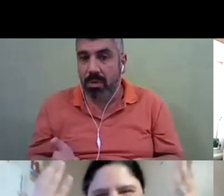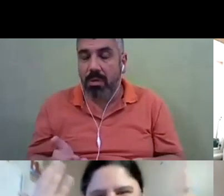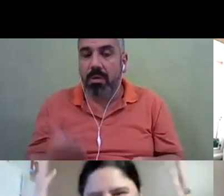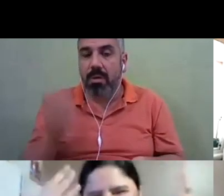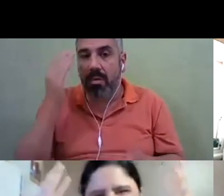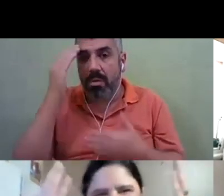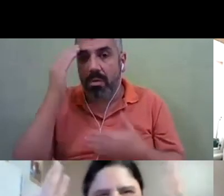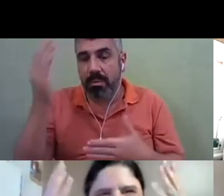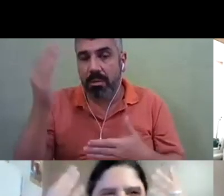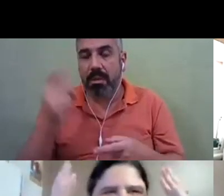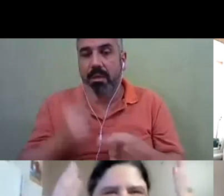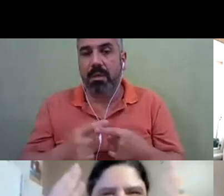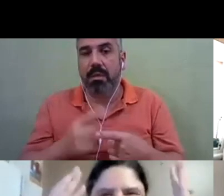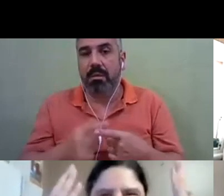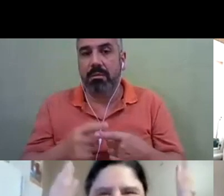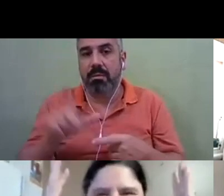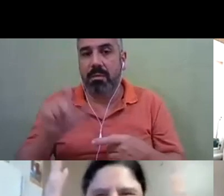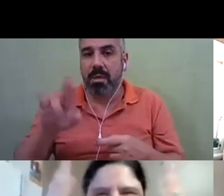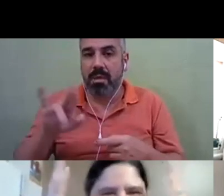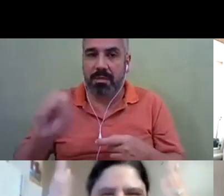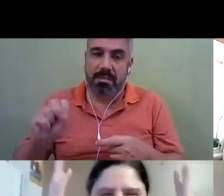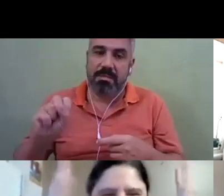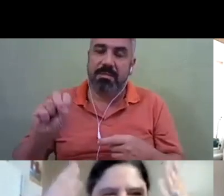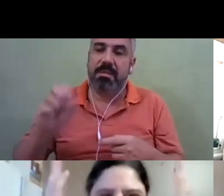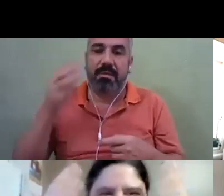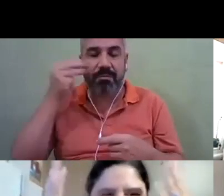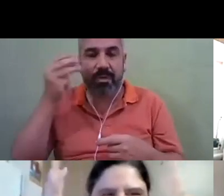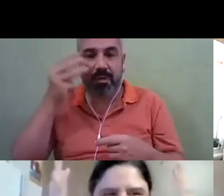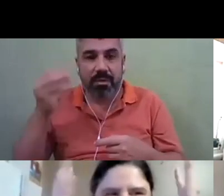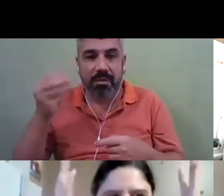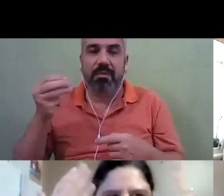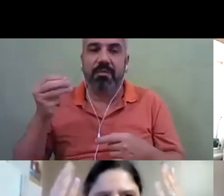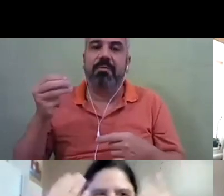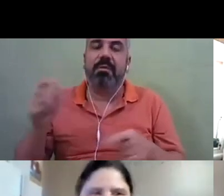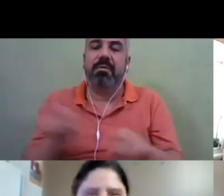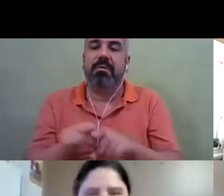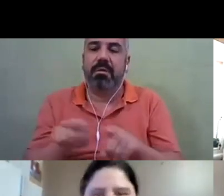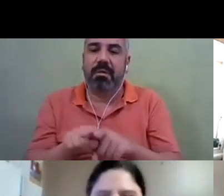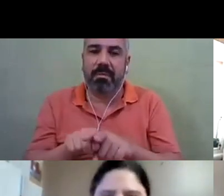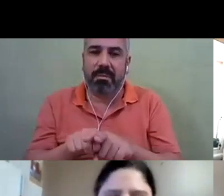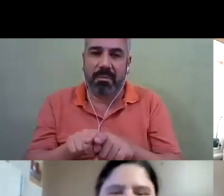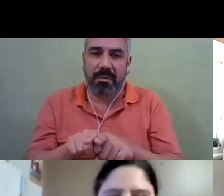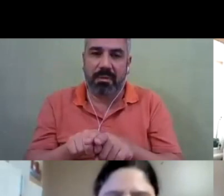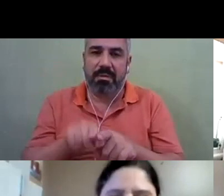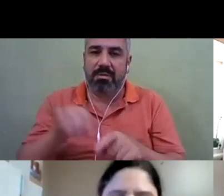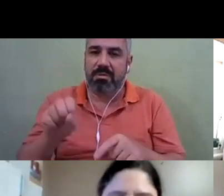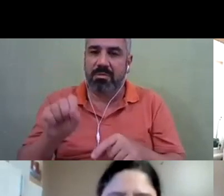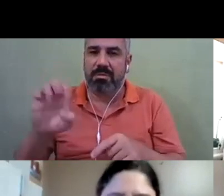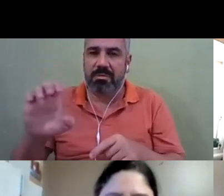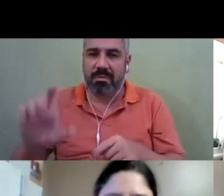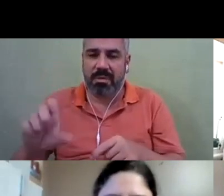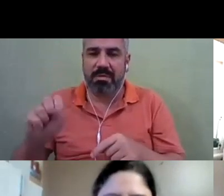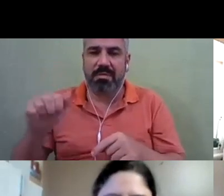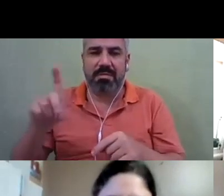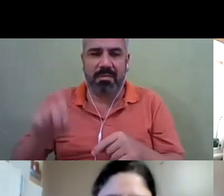coming. Thank you, Larissa. Thank you, Vivis, for helping. Thank you, Dani. Thank you, Jose Carlos. Thank you, Sandra, that